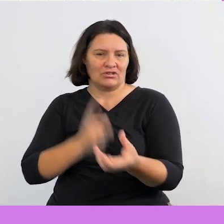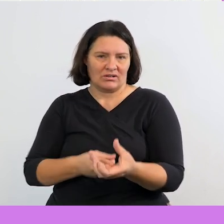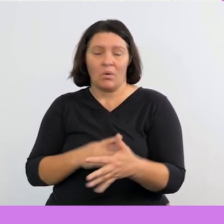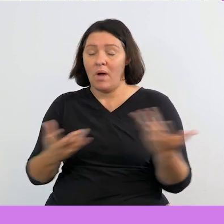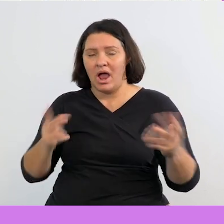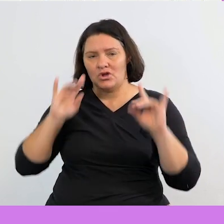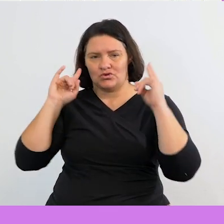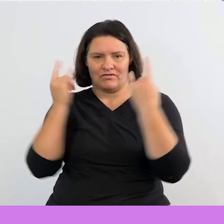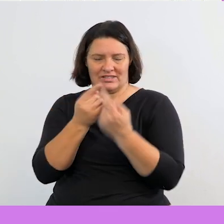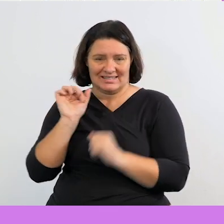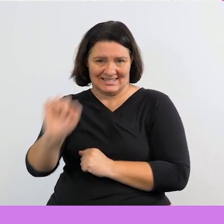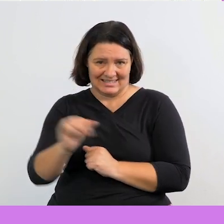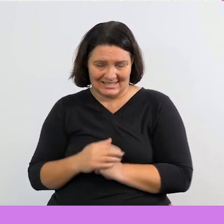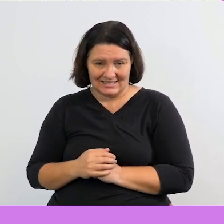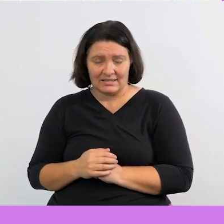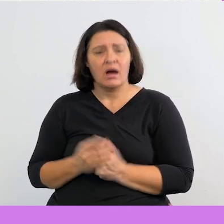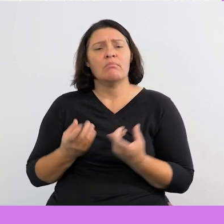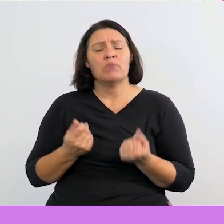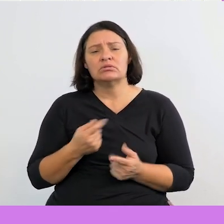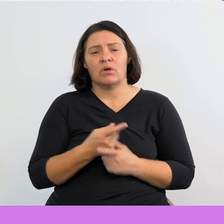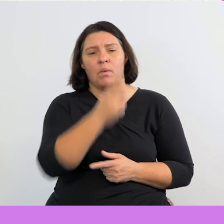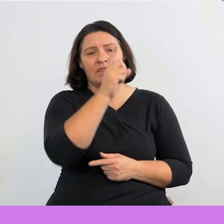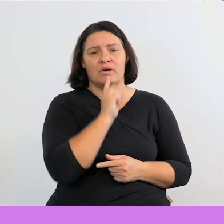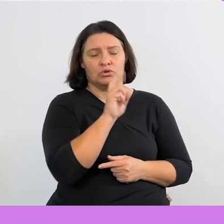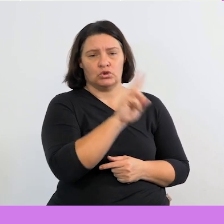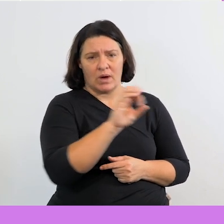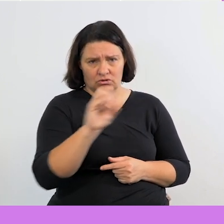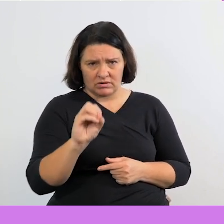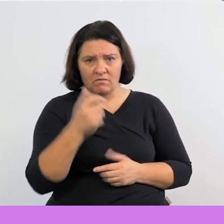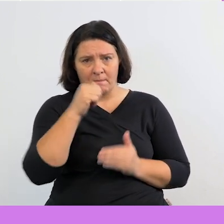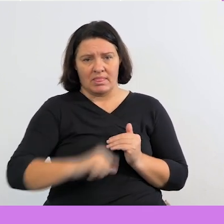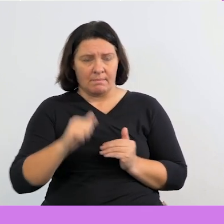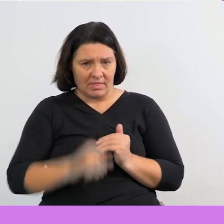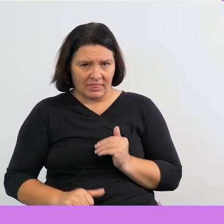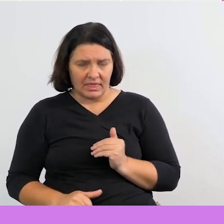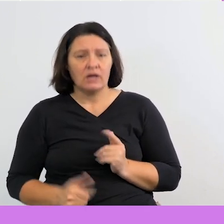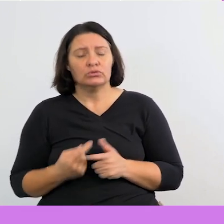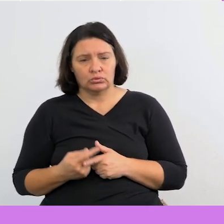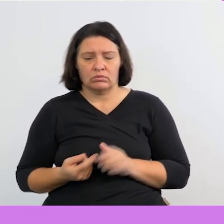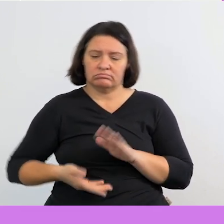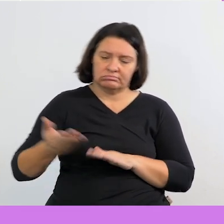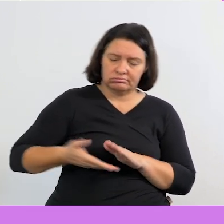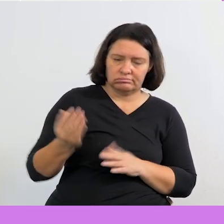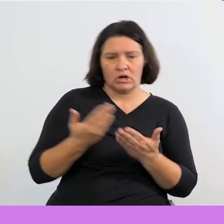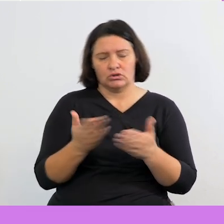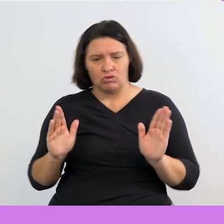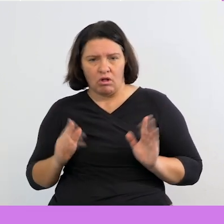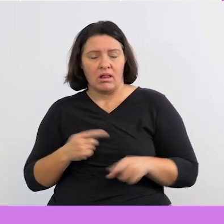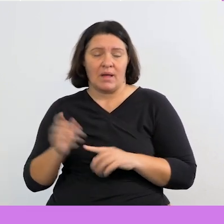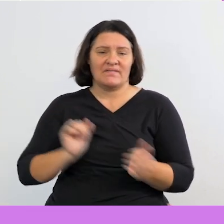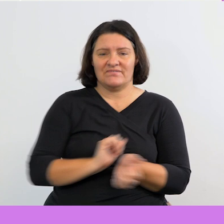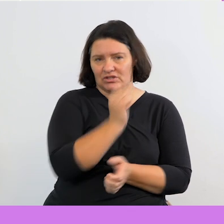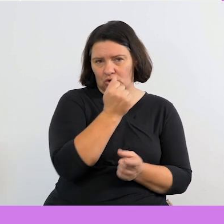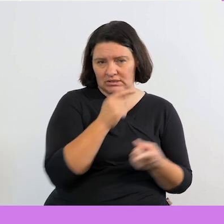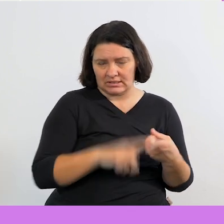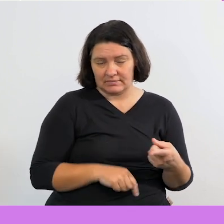a stall at university campus. It cost Angela 1,200 rand per month to hire and run the store. So that's a